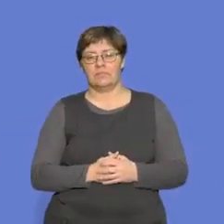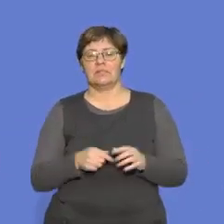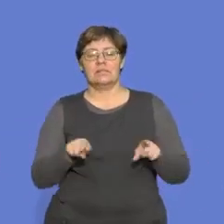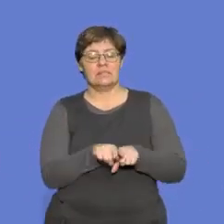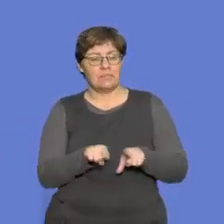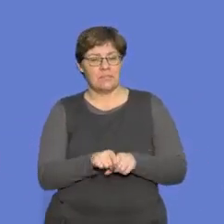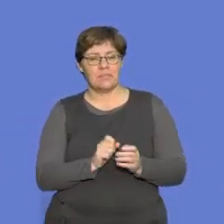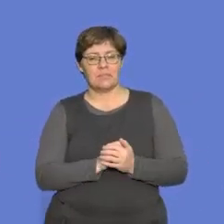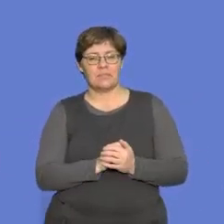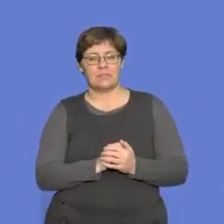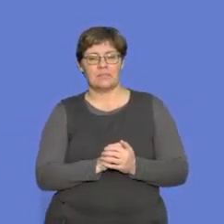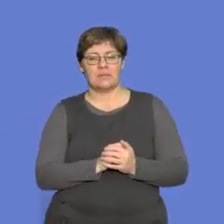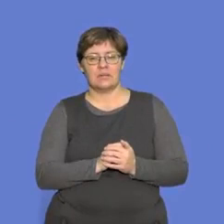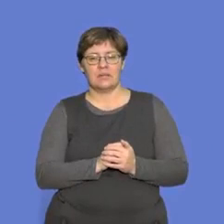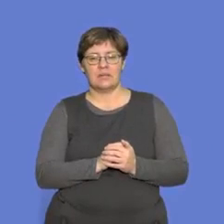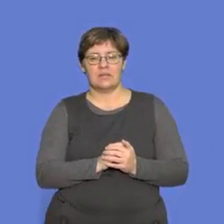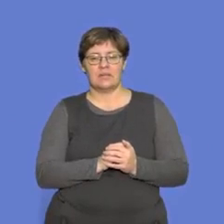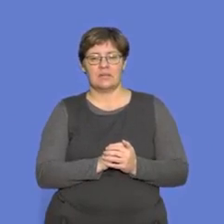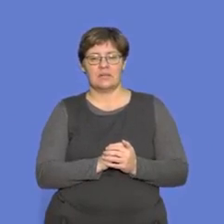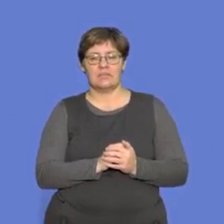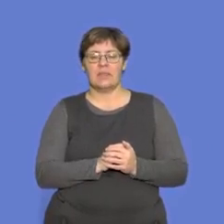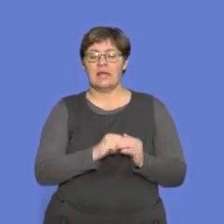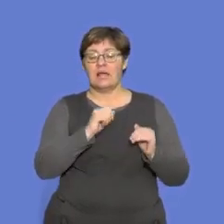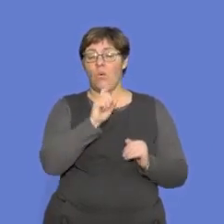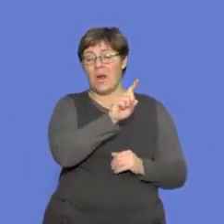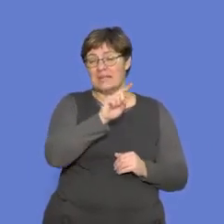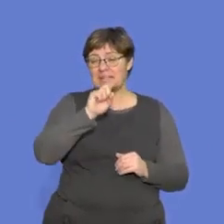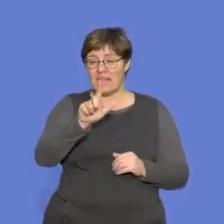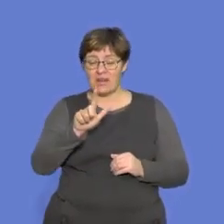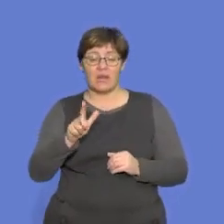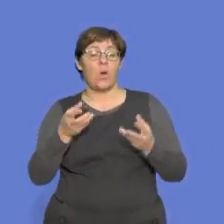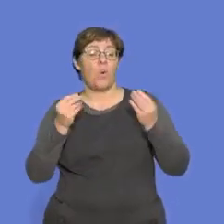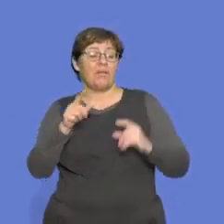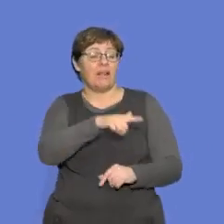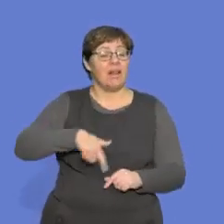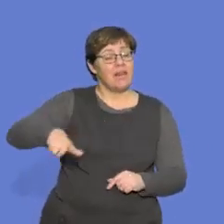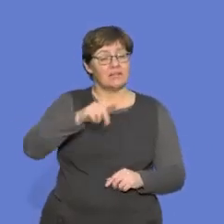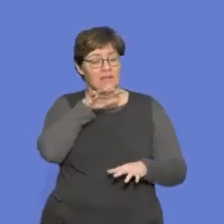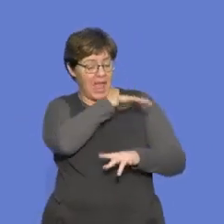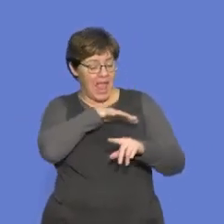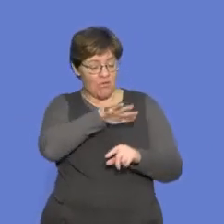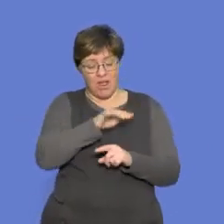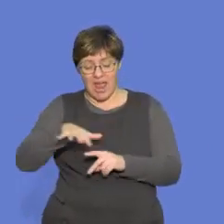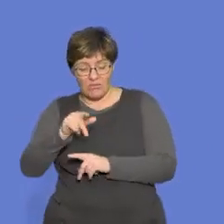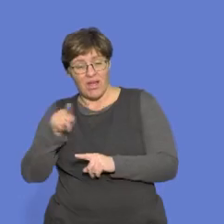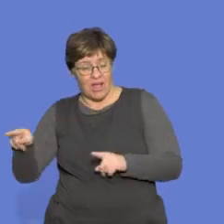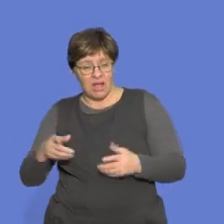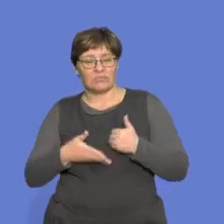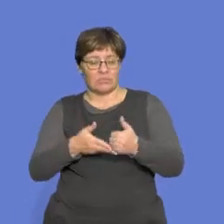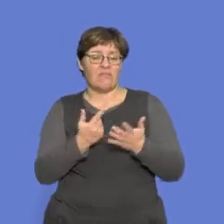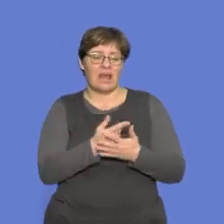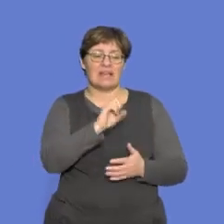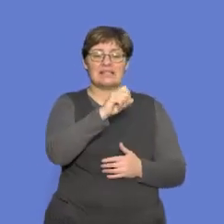wetland sites in South Africa that support the diversity of organisms, and from the likes of St. Lucia being a